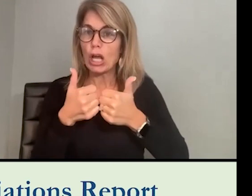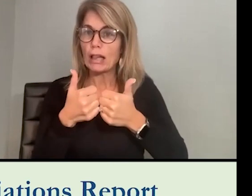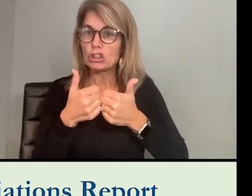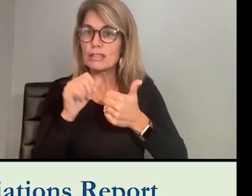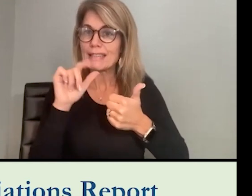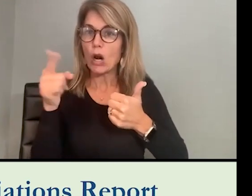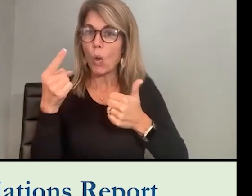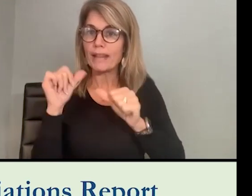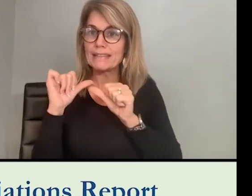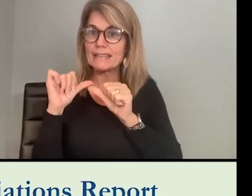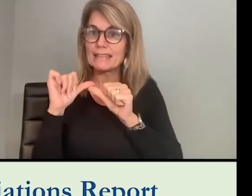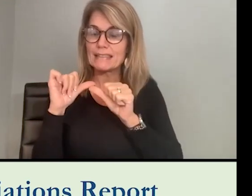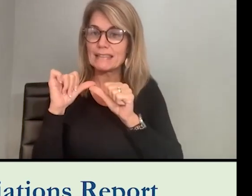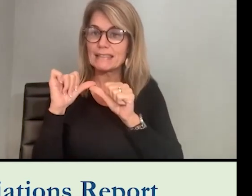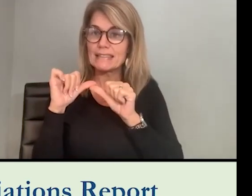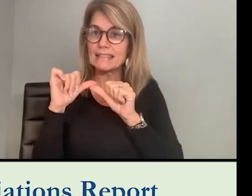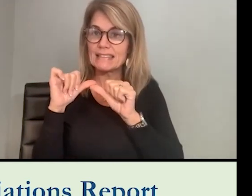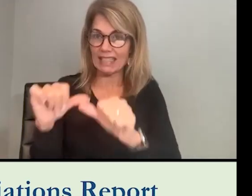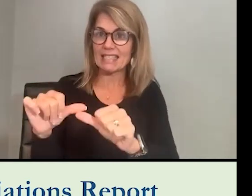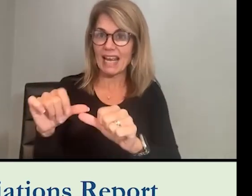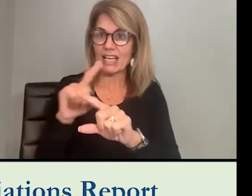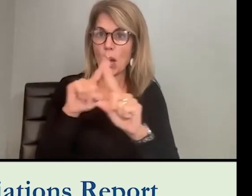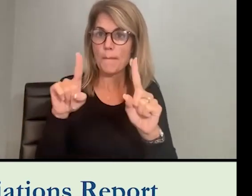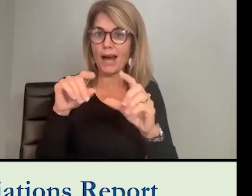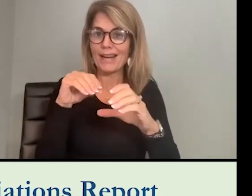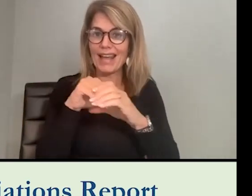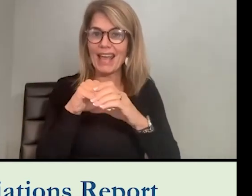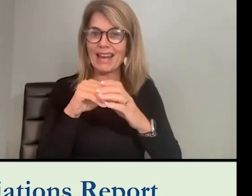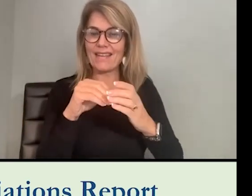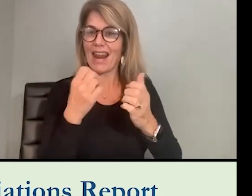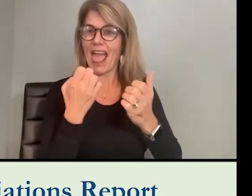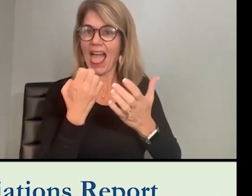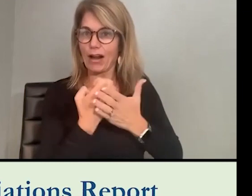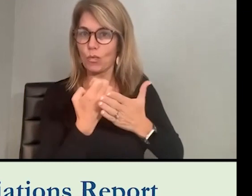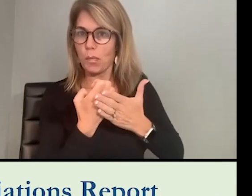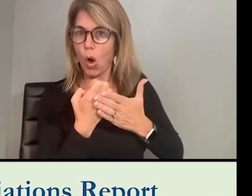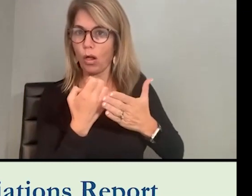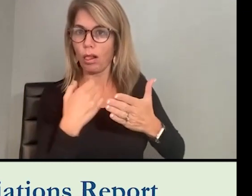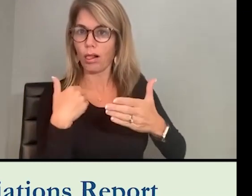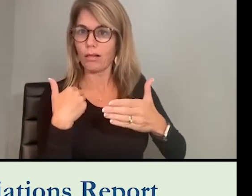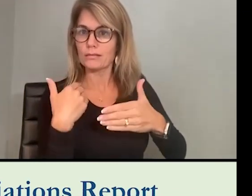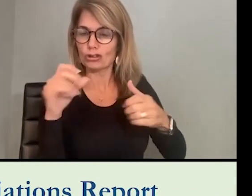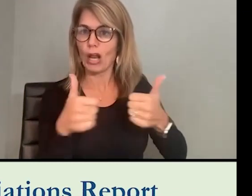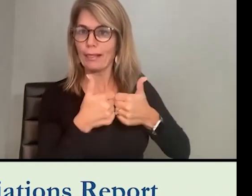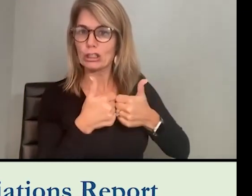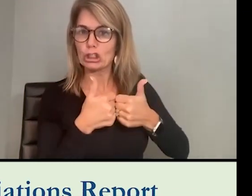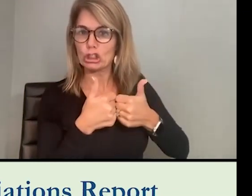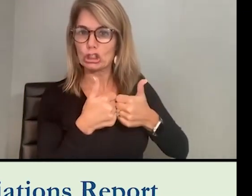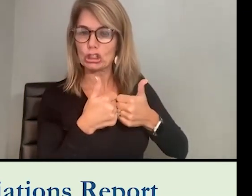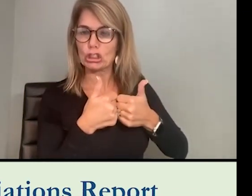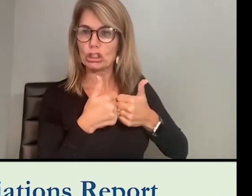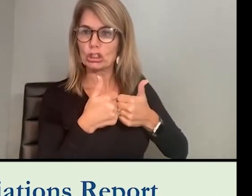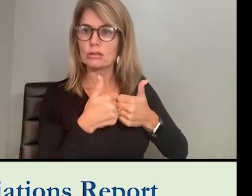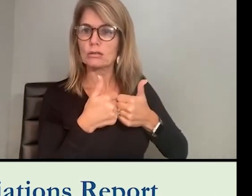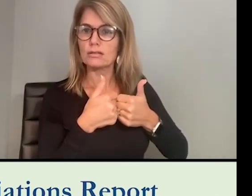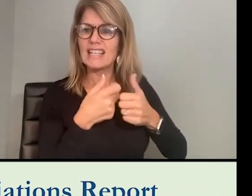sustaining, but looking at sustaining in an equitable fashion. And that has become the overall challenge, because as you go through each of these